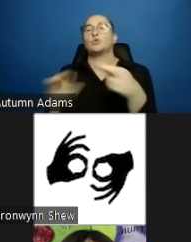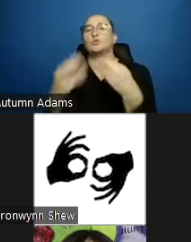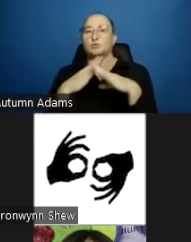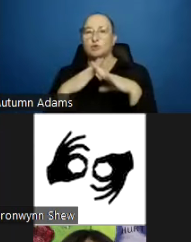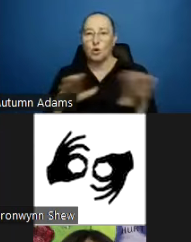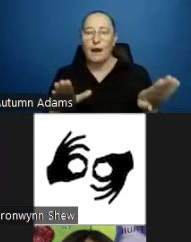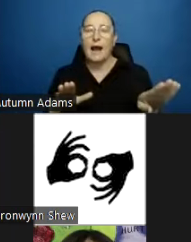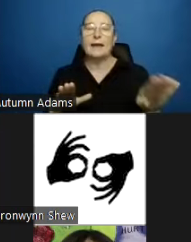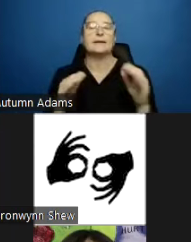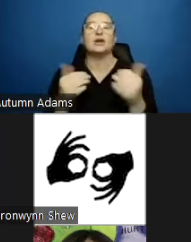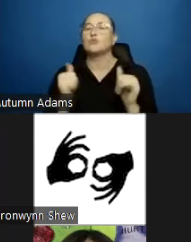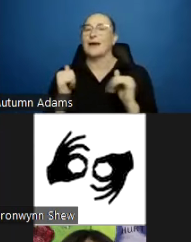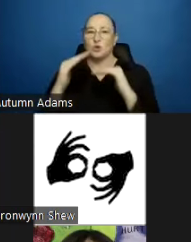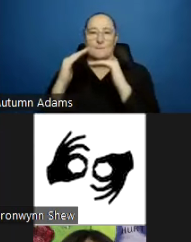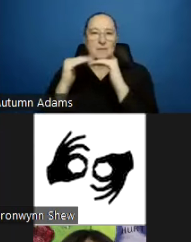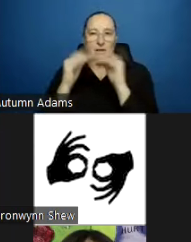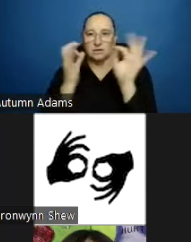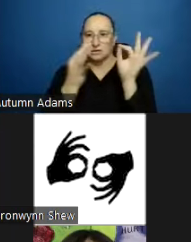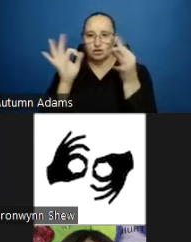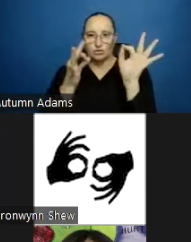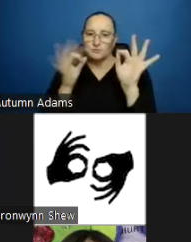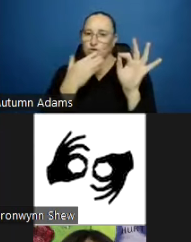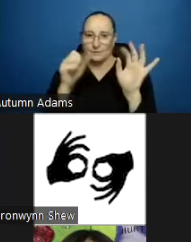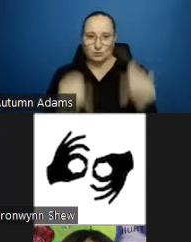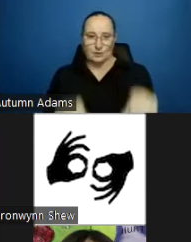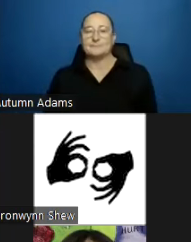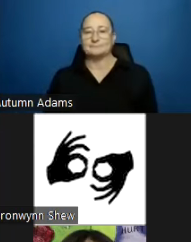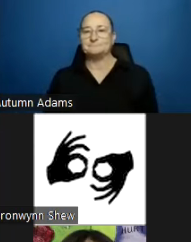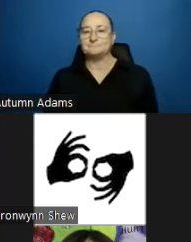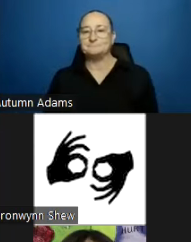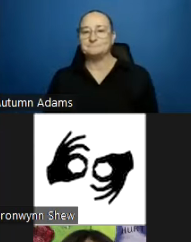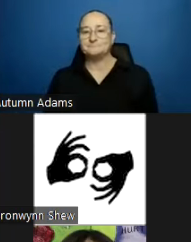try to minimize the distractions as best you can.